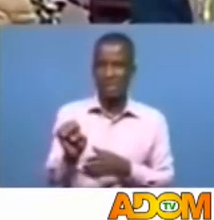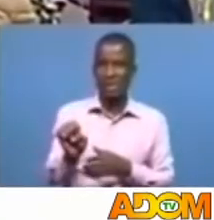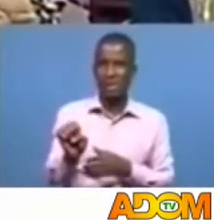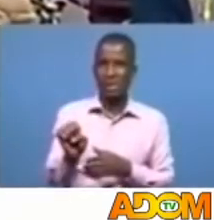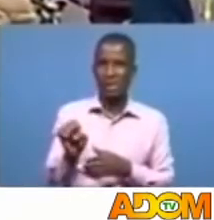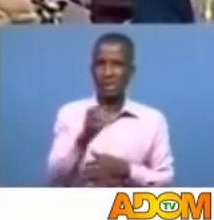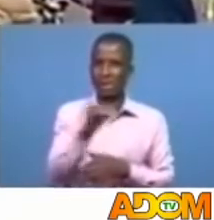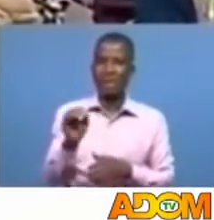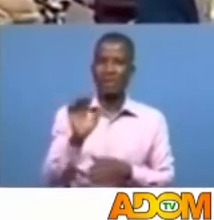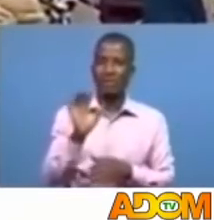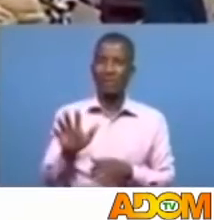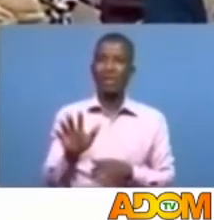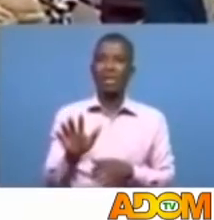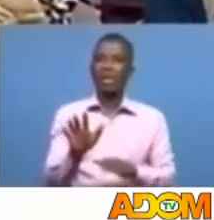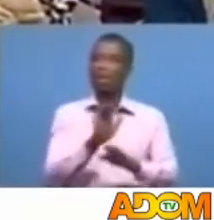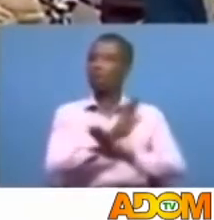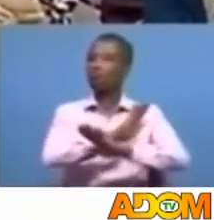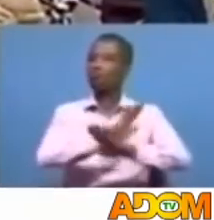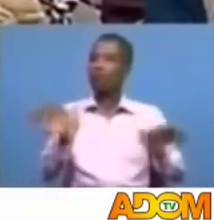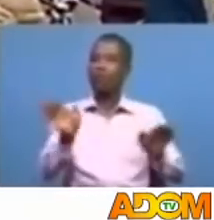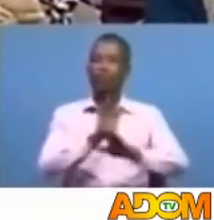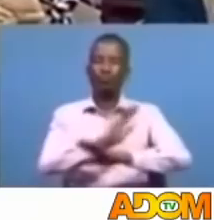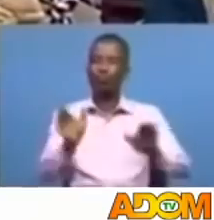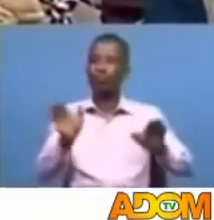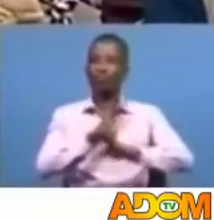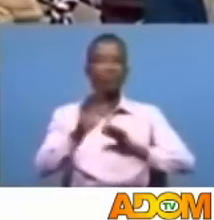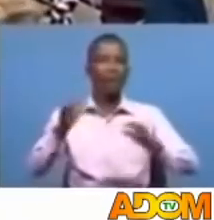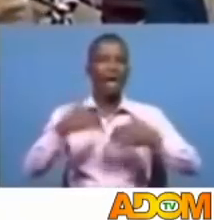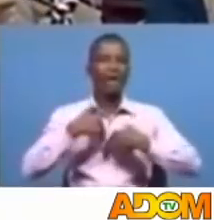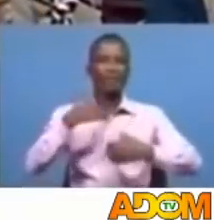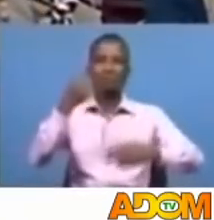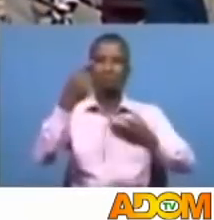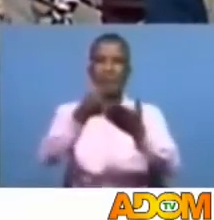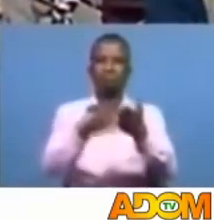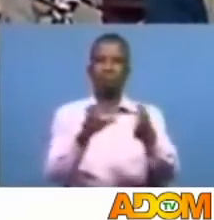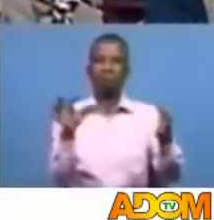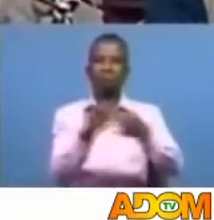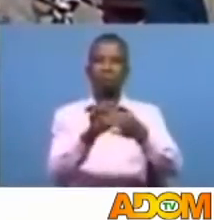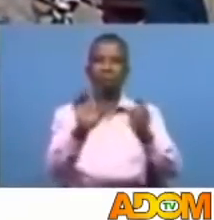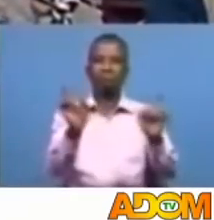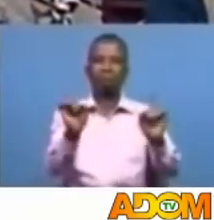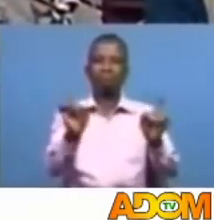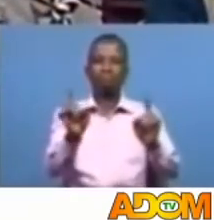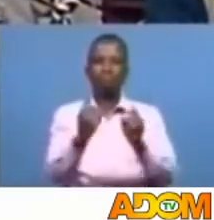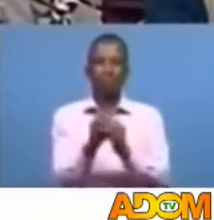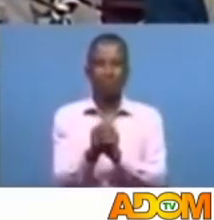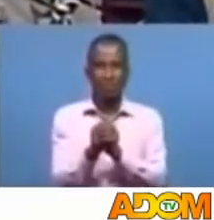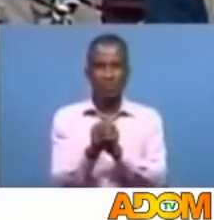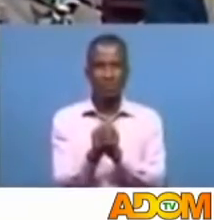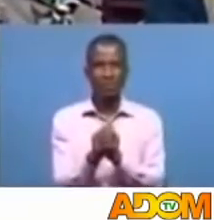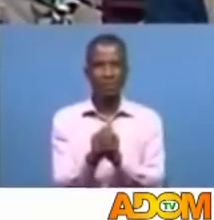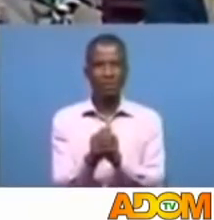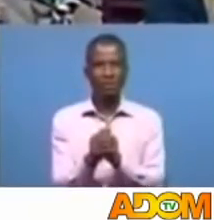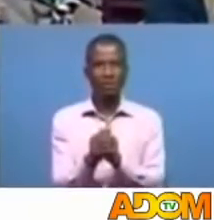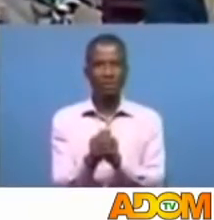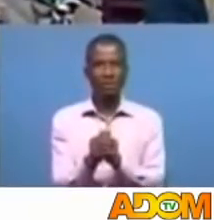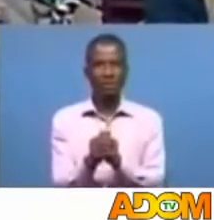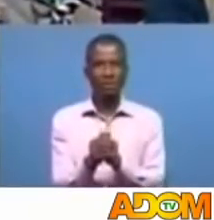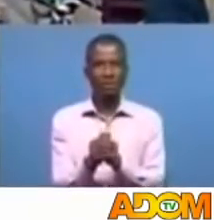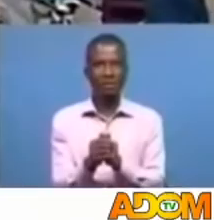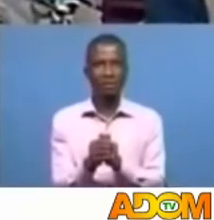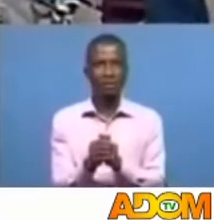38, 3E5 has no relevance in terms of that. And our submission